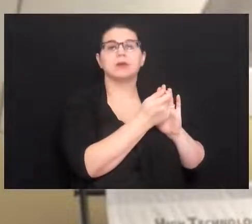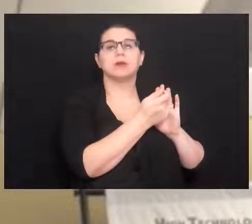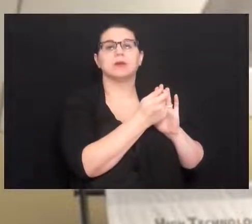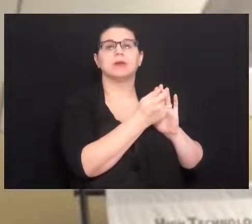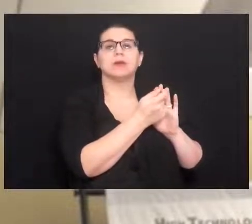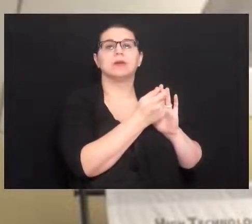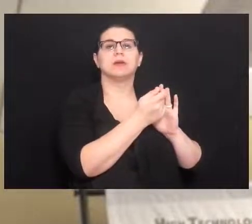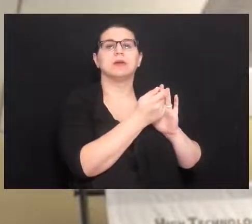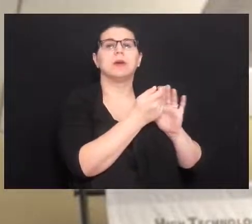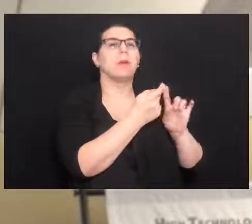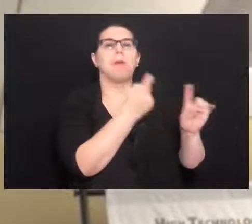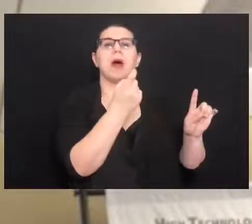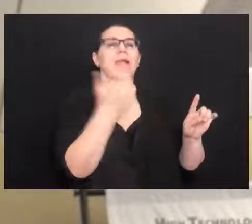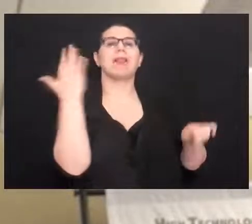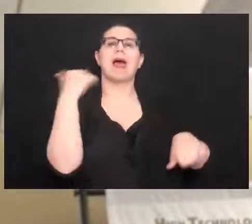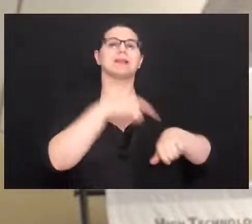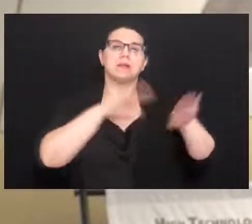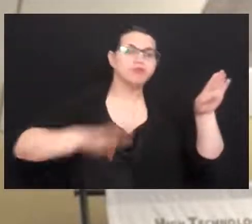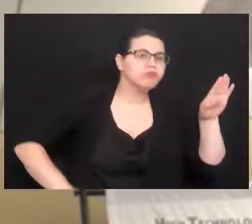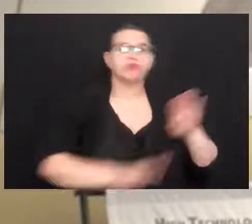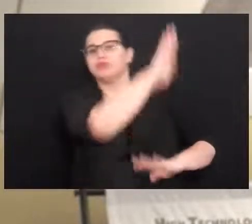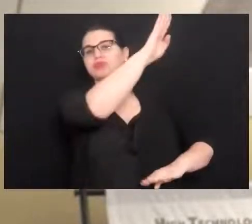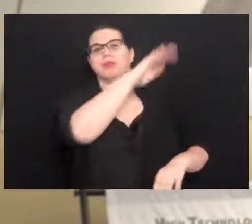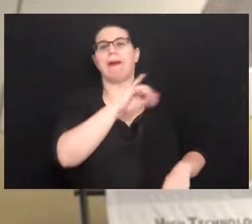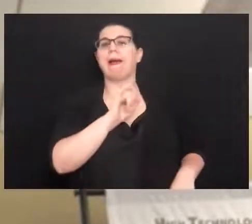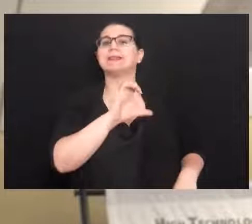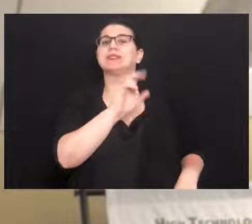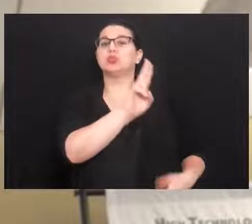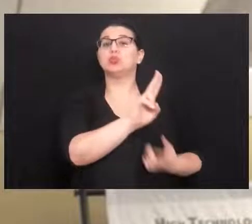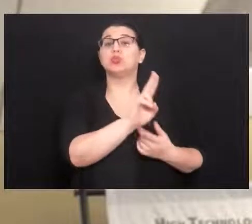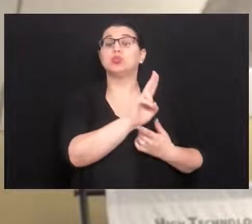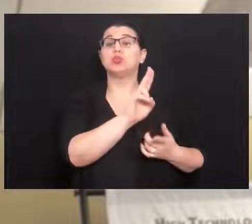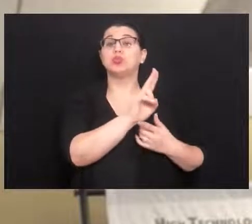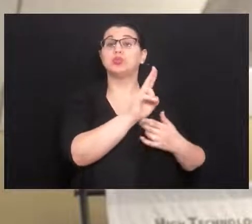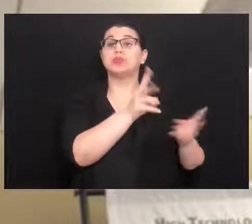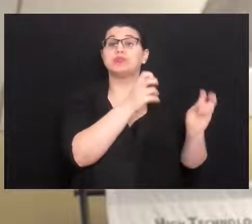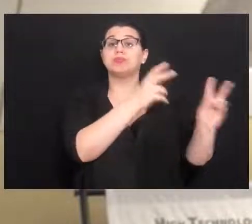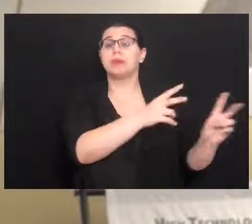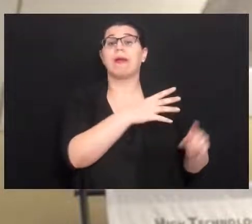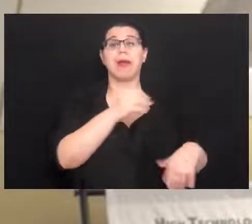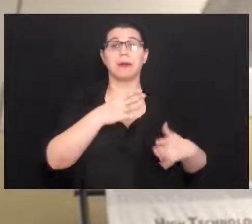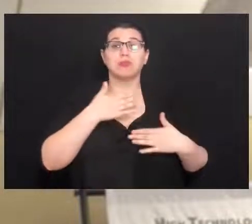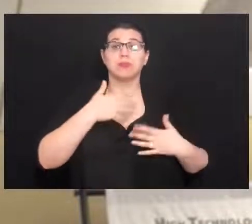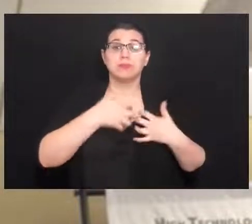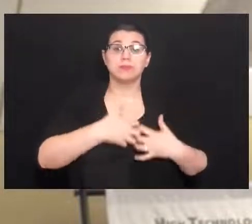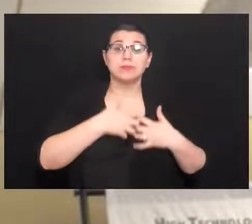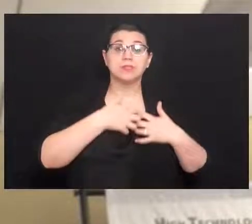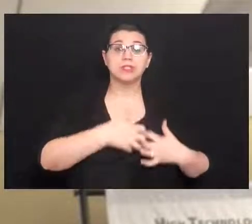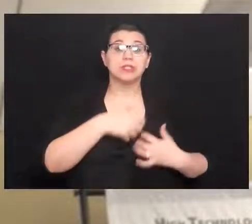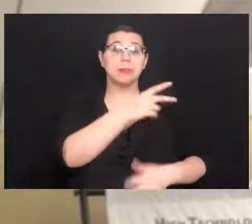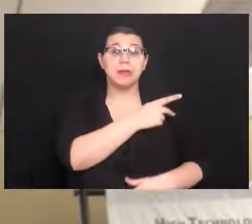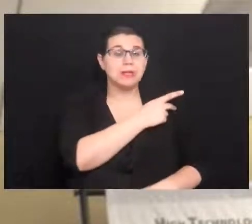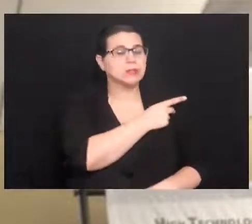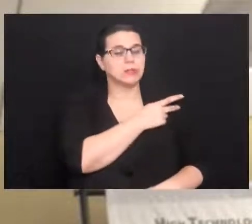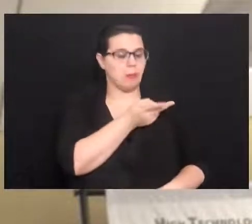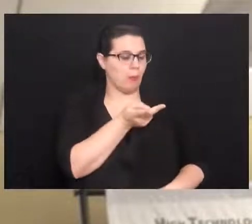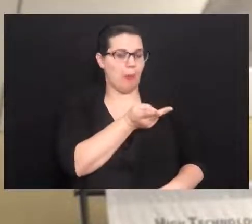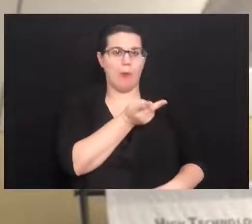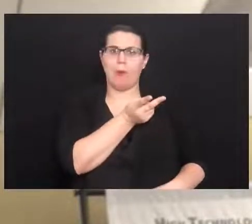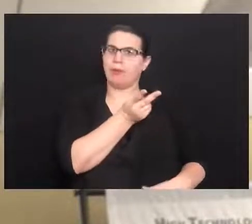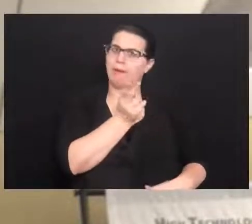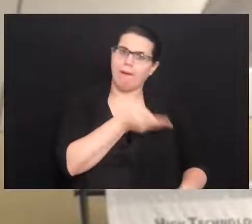the last surge, ICU patients and ventilator patients are a much greater